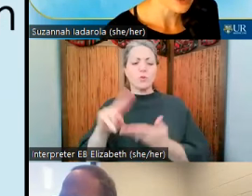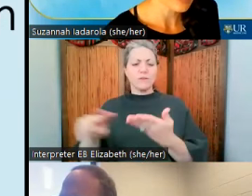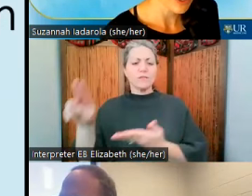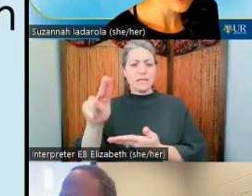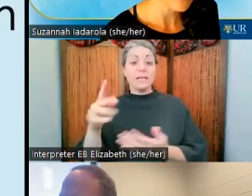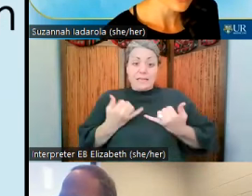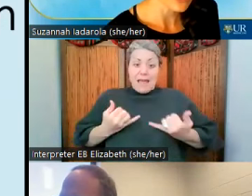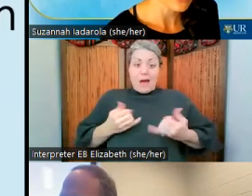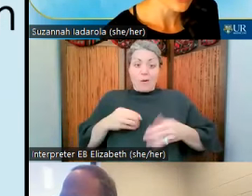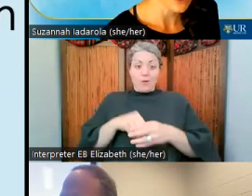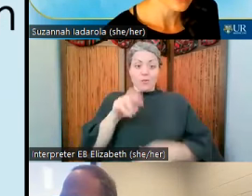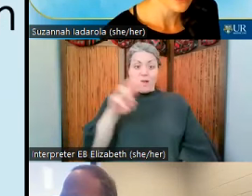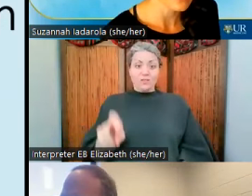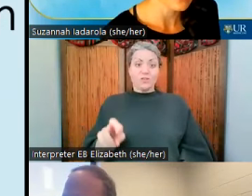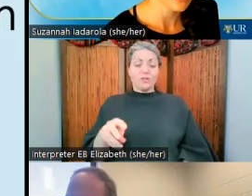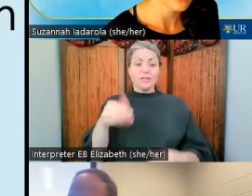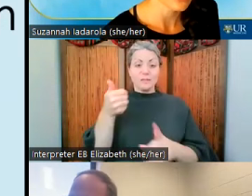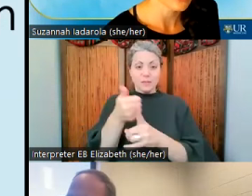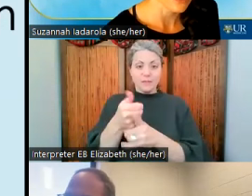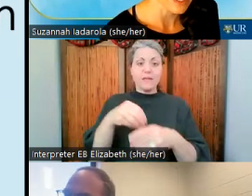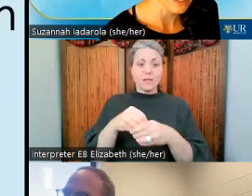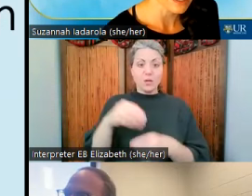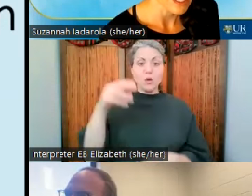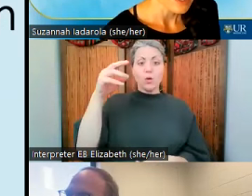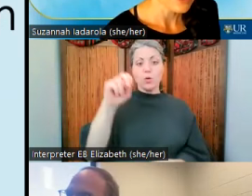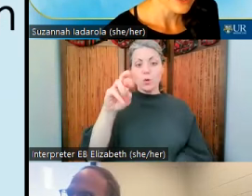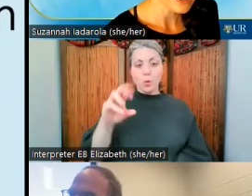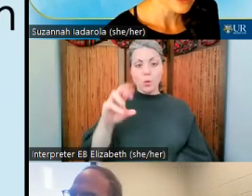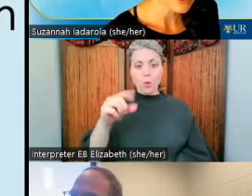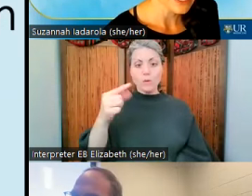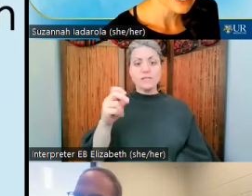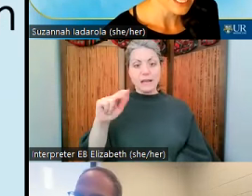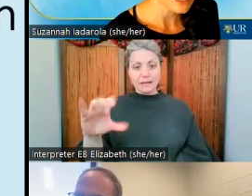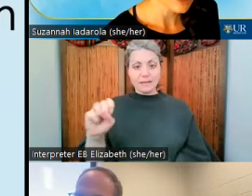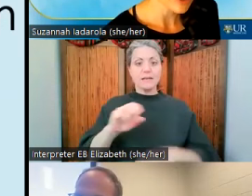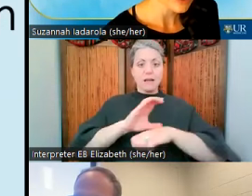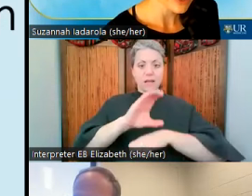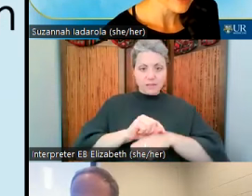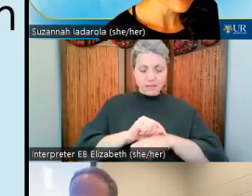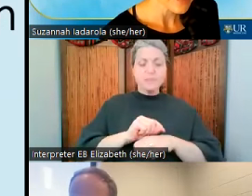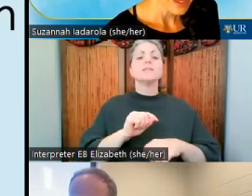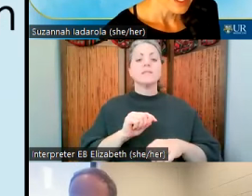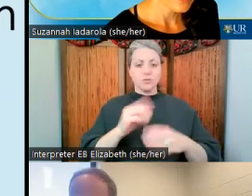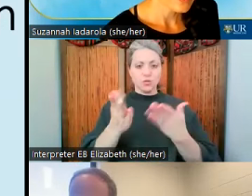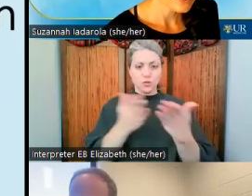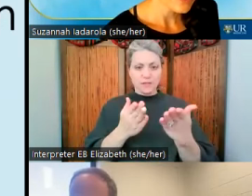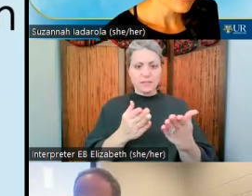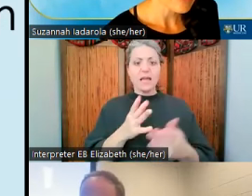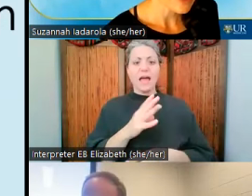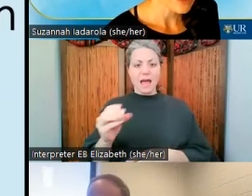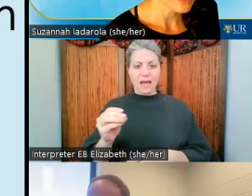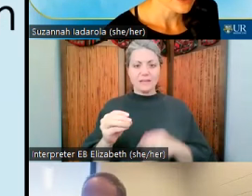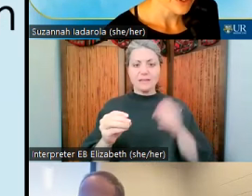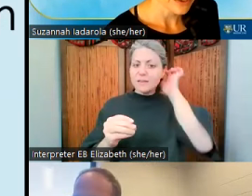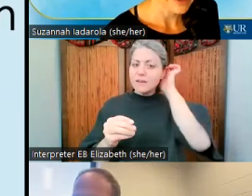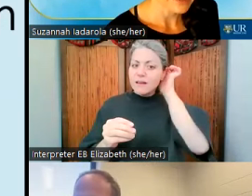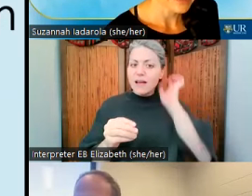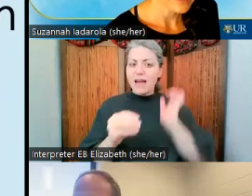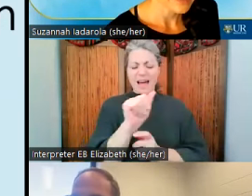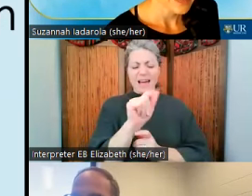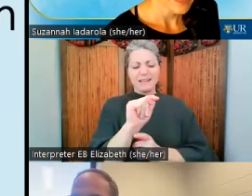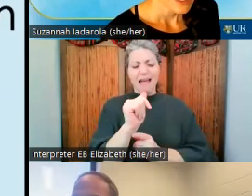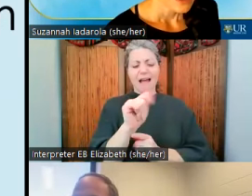Rochester as part of the Neurogenetics Consultation Service, the Hereditary Ataxia Program, and the Neurofibromatosis